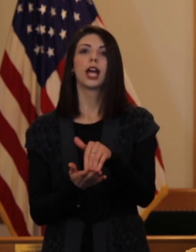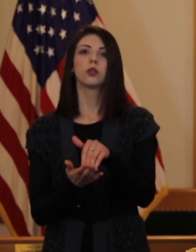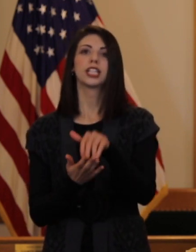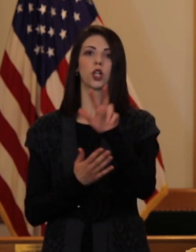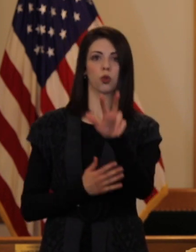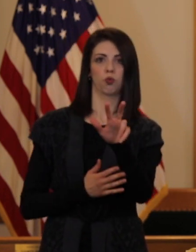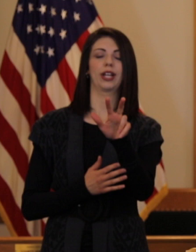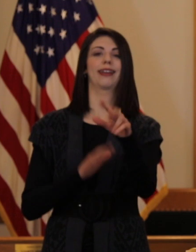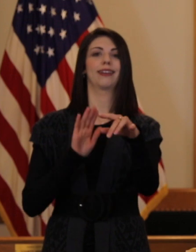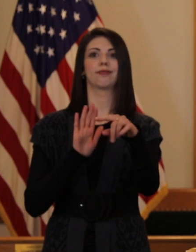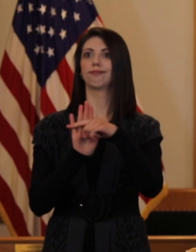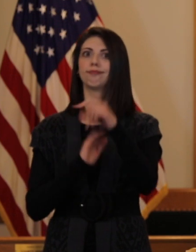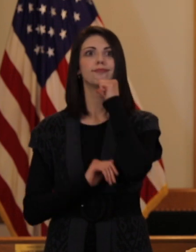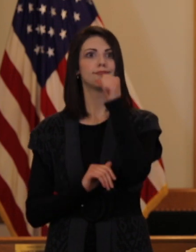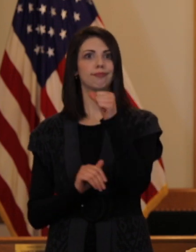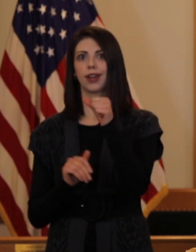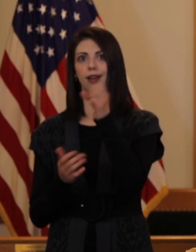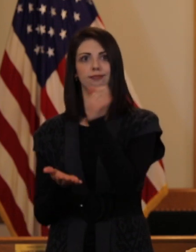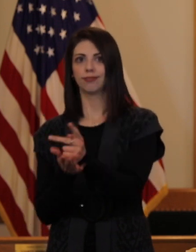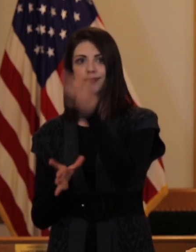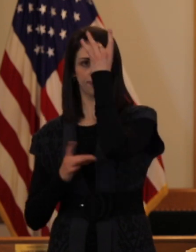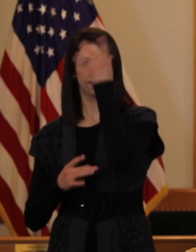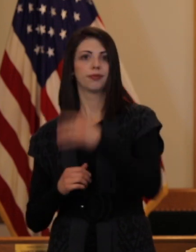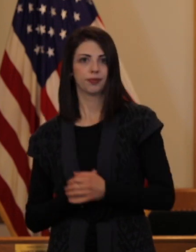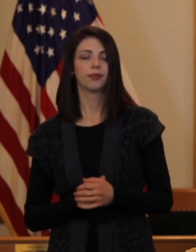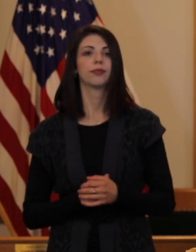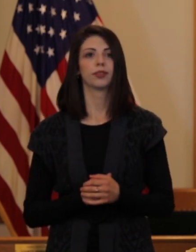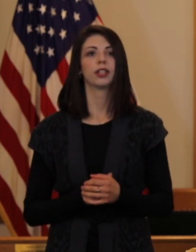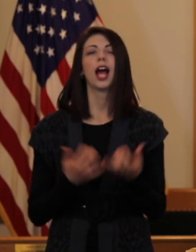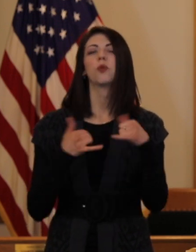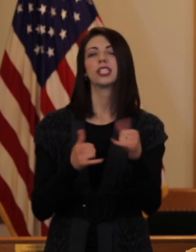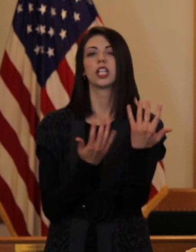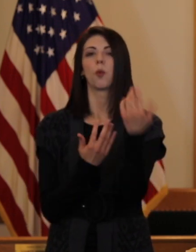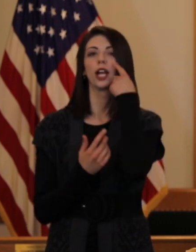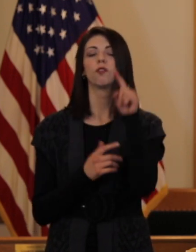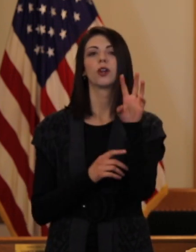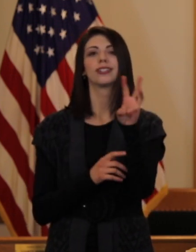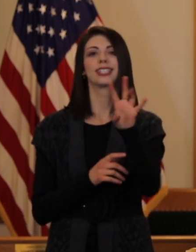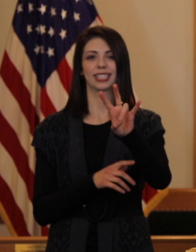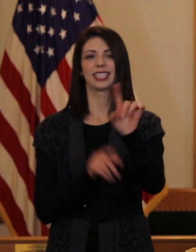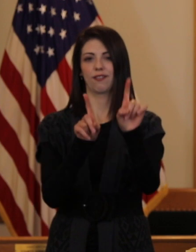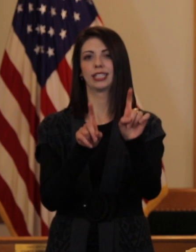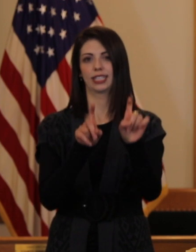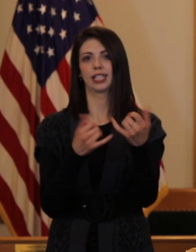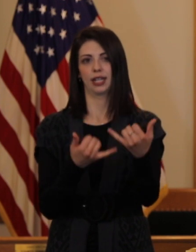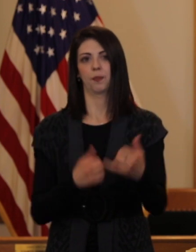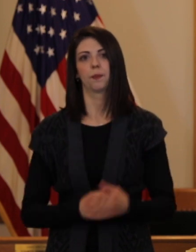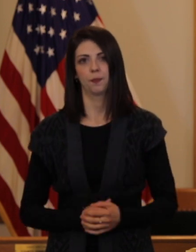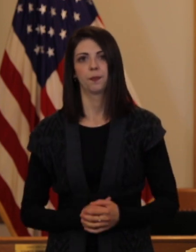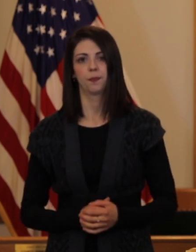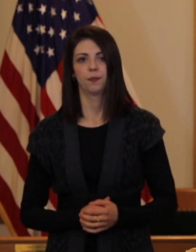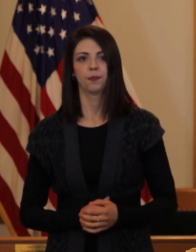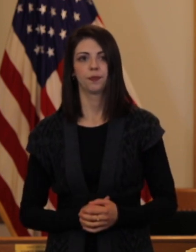2,003 negative test results have been returned, and we're still waiting for 67 test results to be